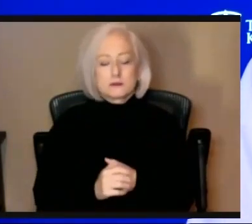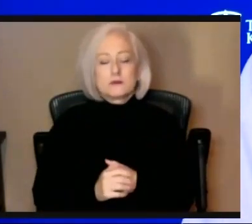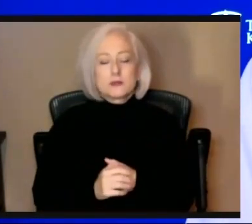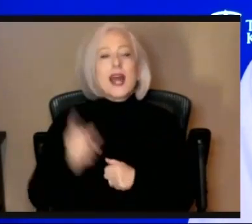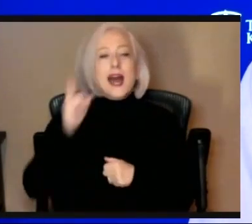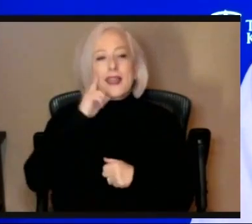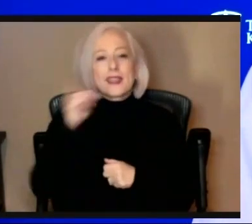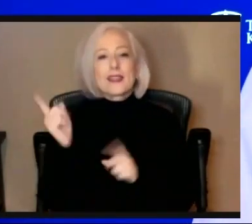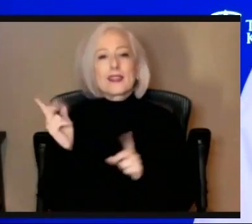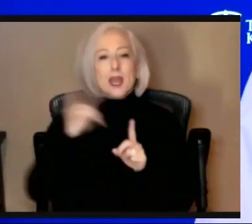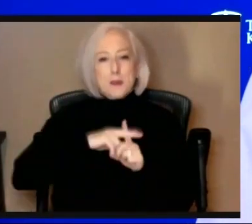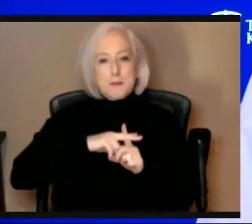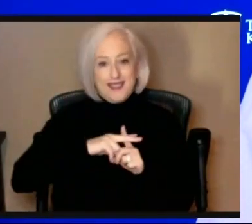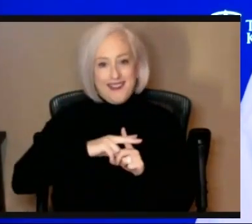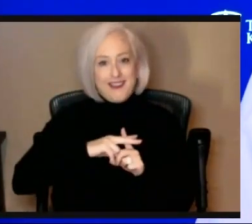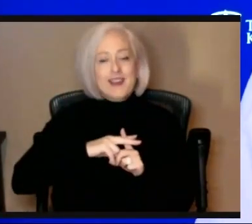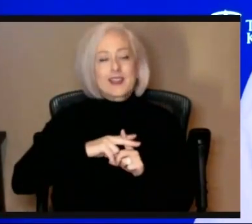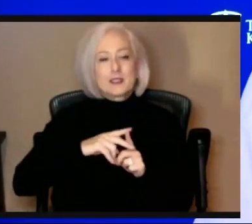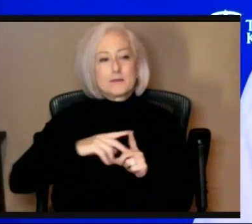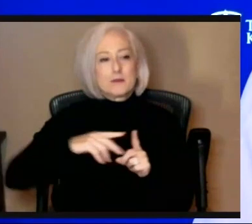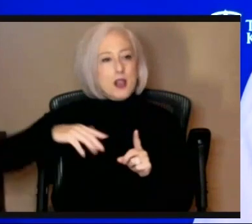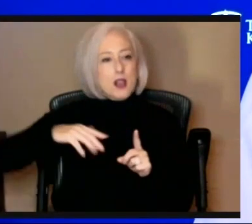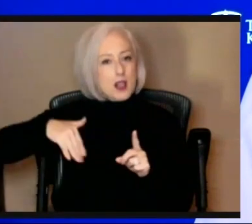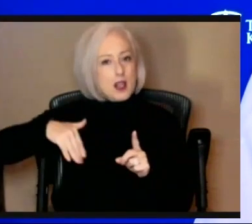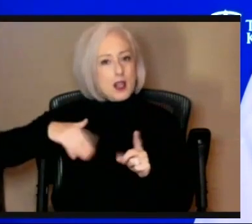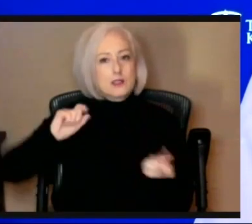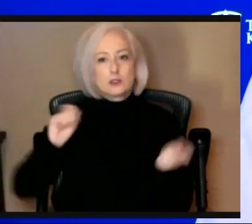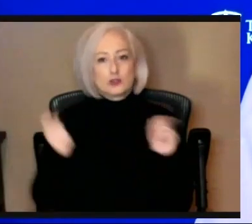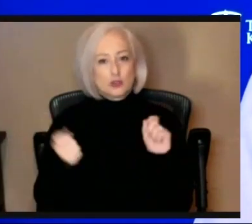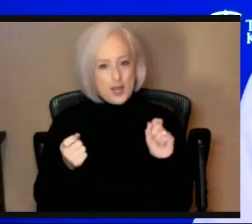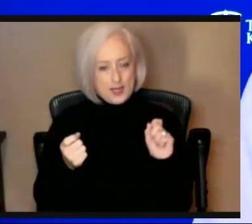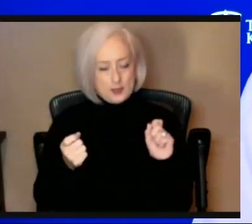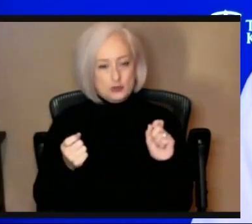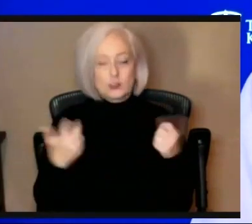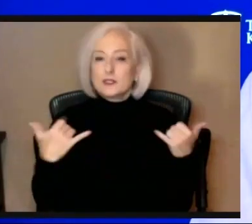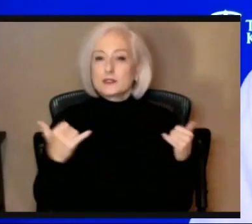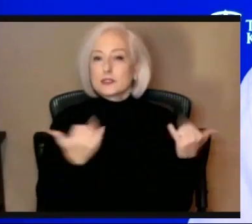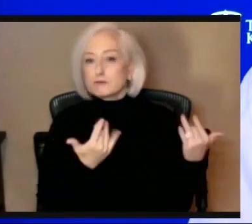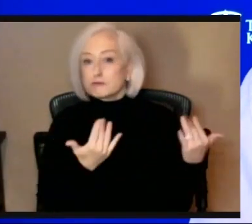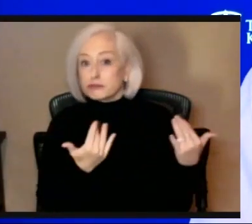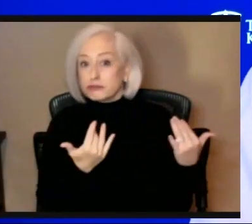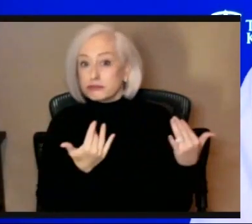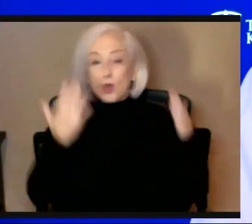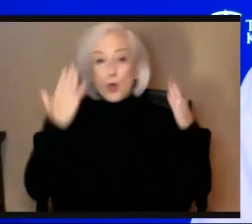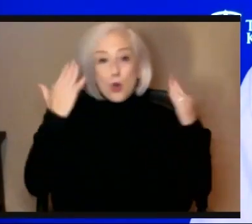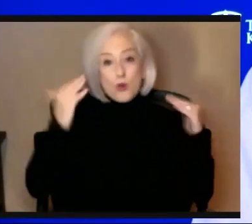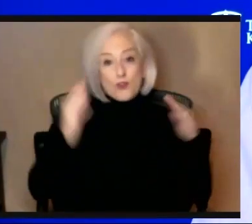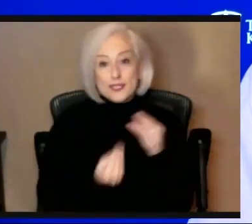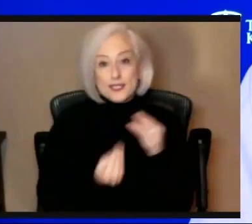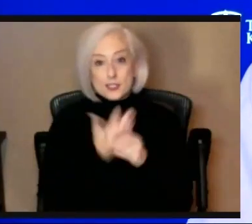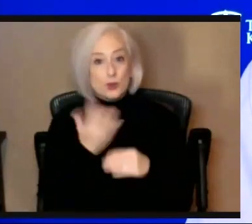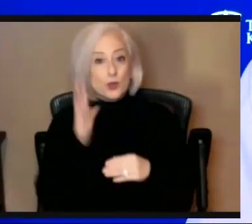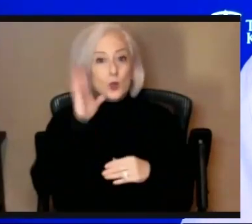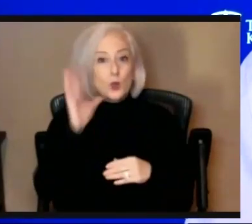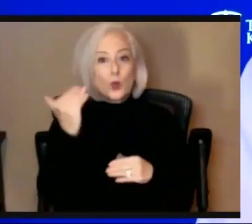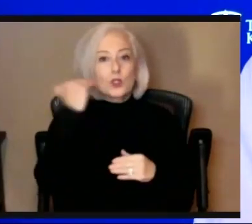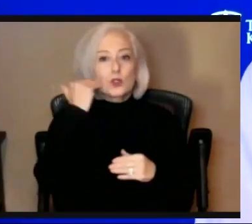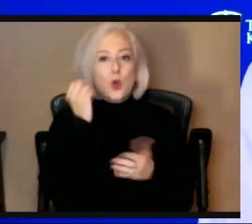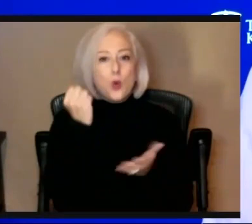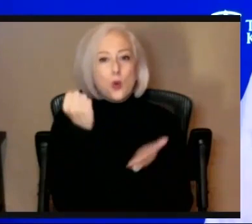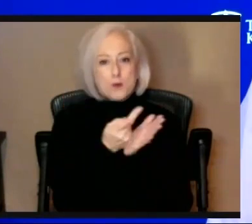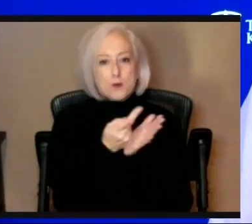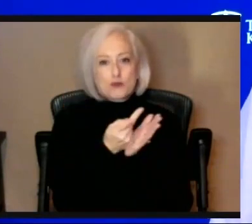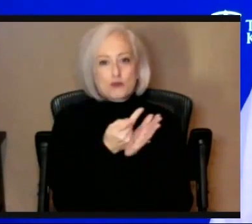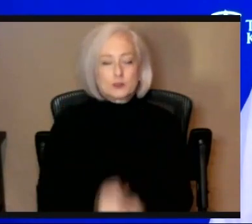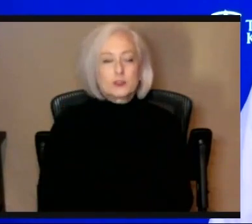applied, but no change. We're still waiting. Hopefully later this spring we'll have an approval and the